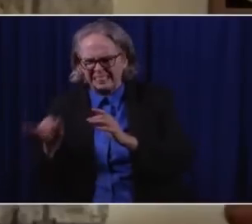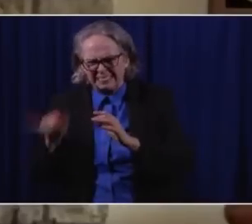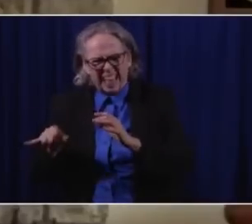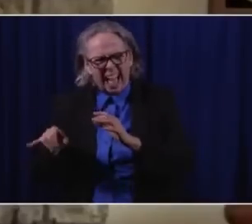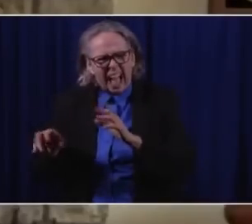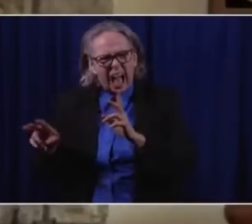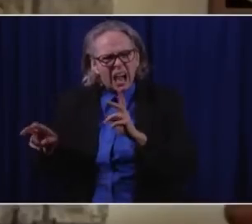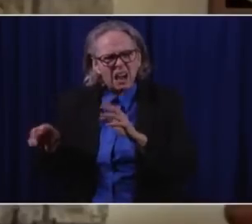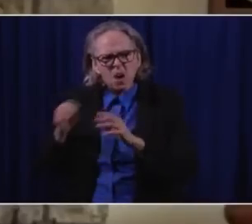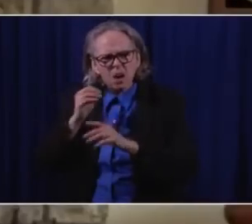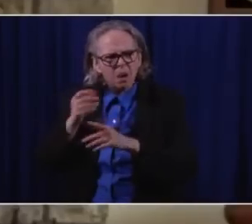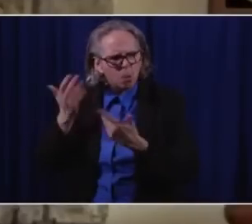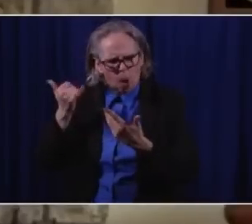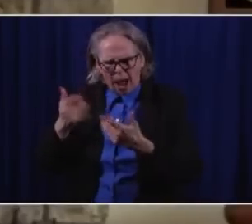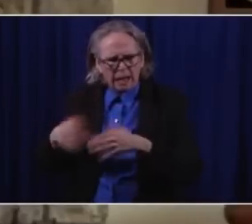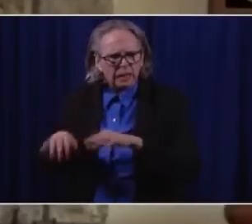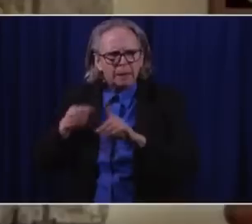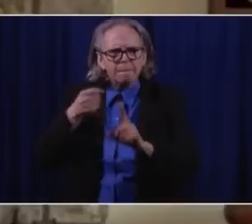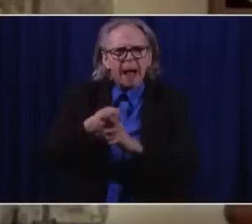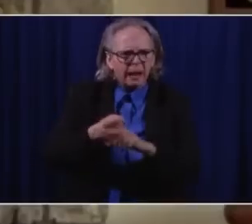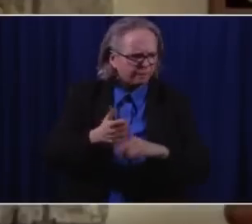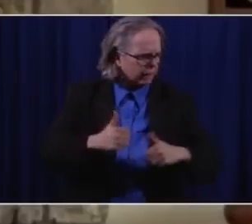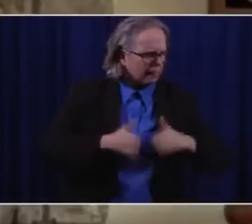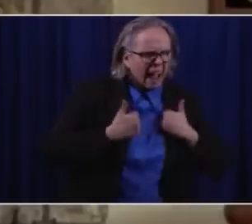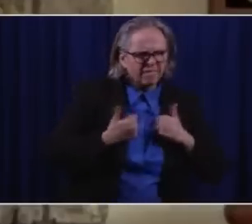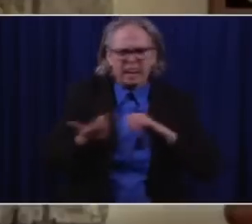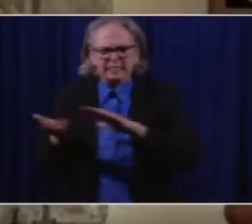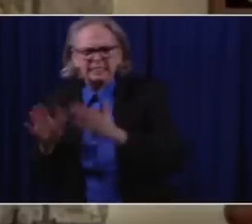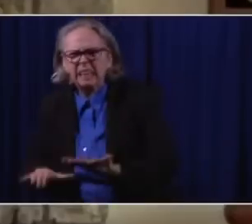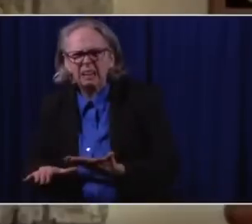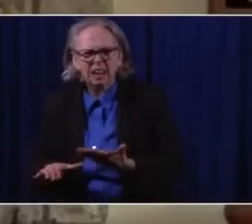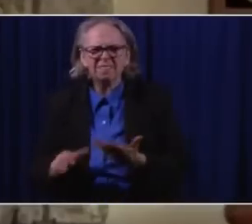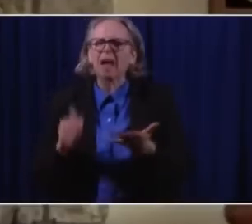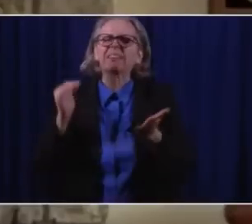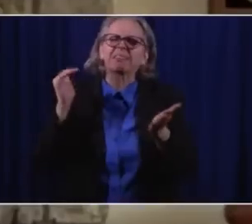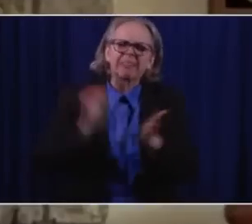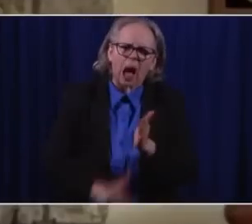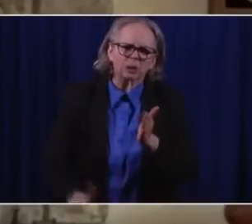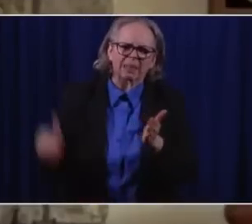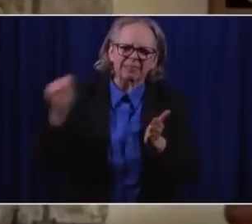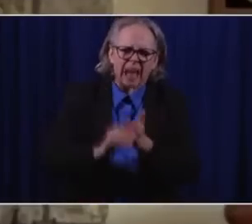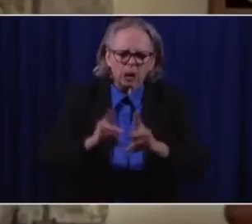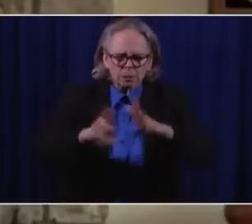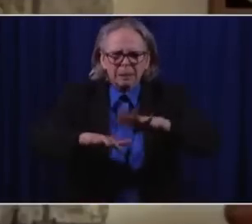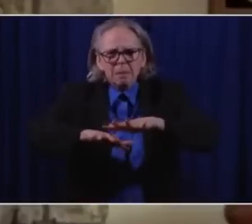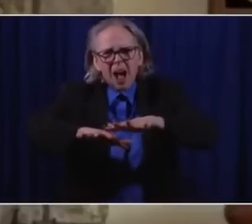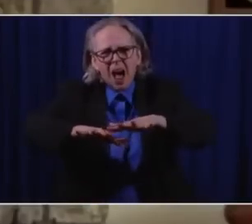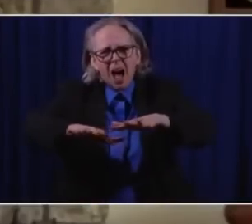death for possibly hundreds of thousands of Ohio citizens.